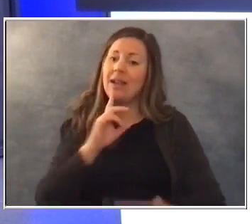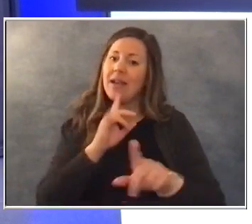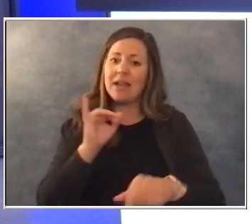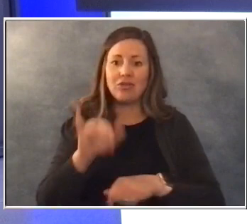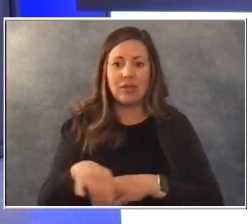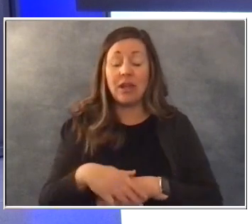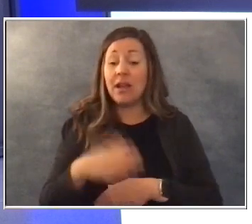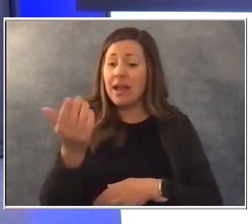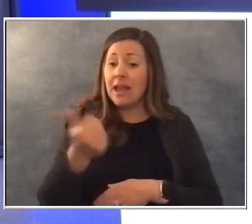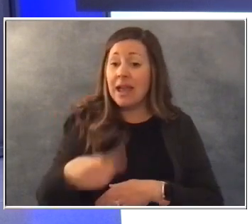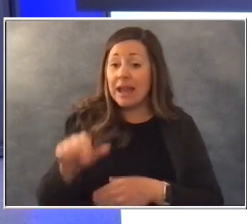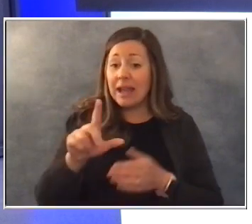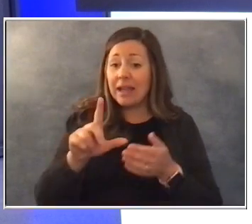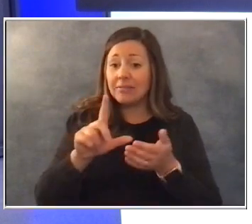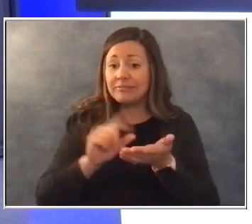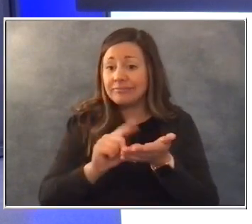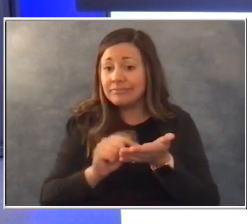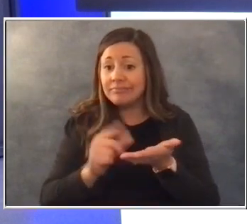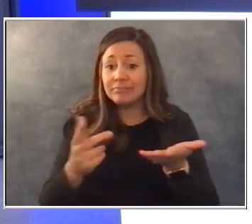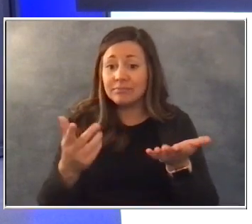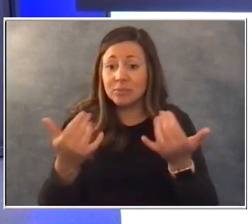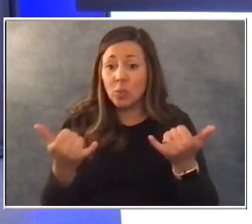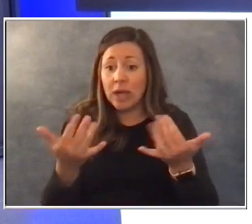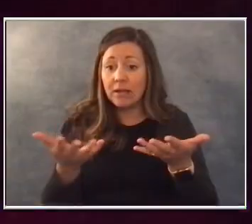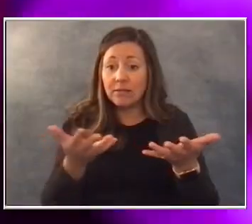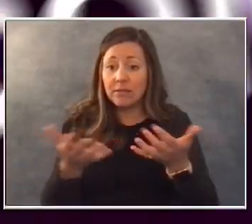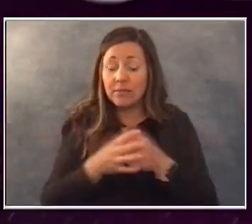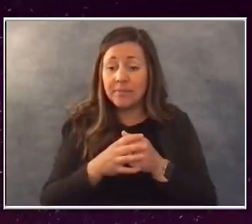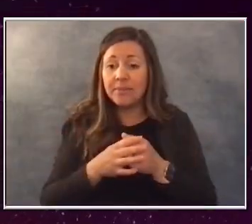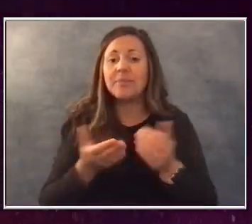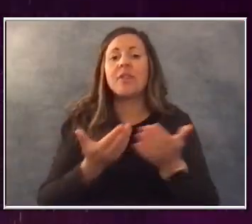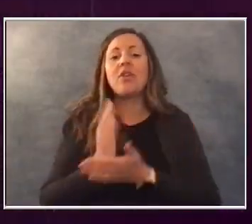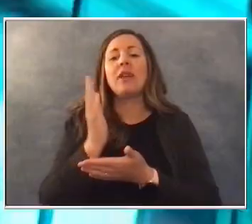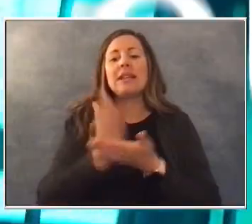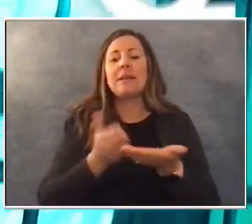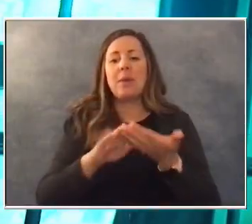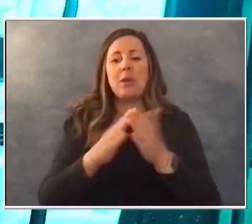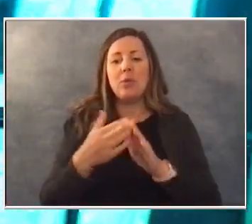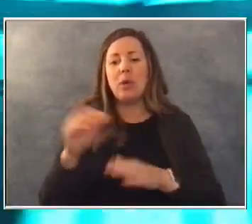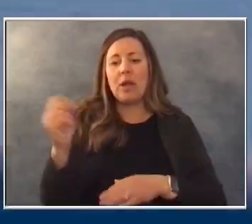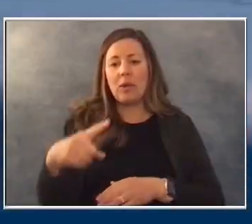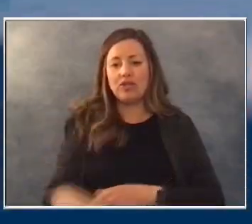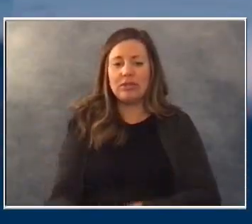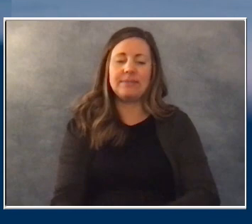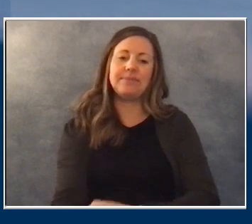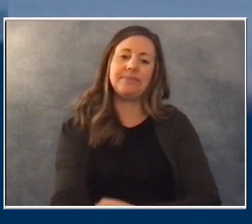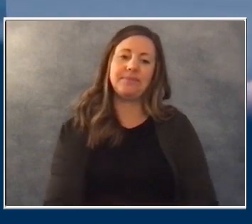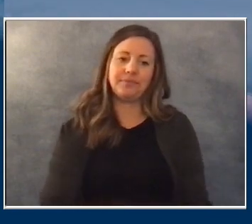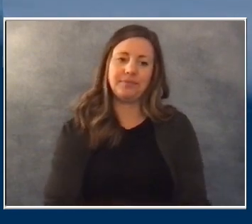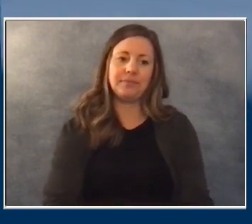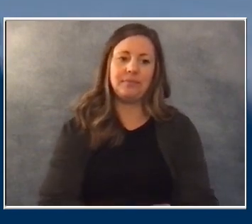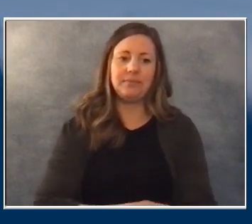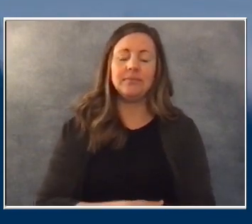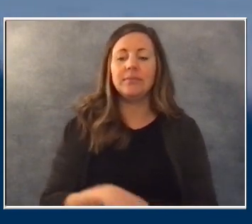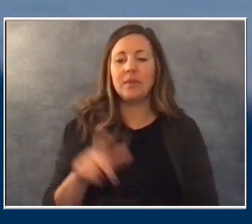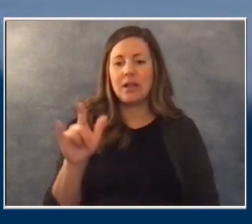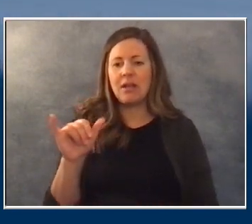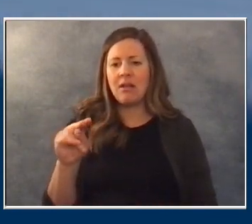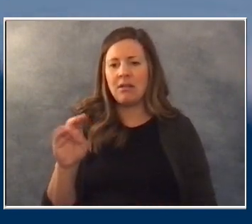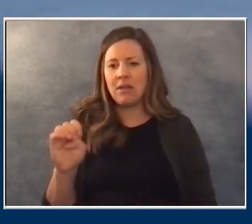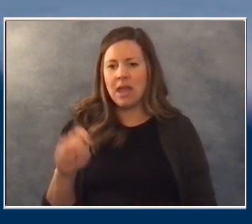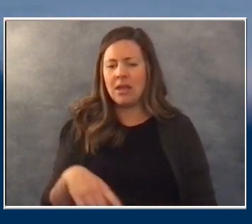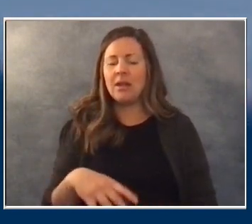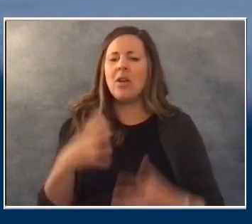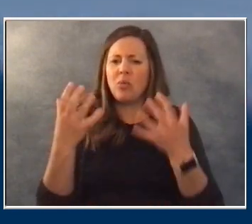reporters on the line today? All right, let's get to some community questions. Lynn wants to know,